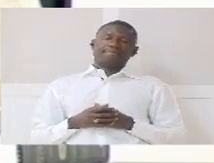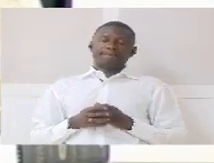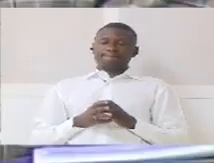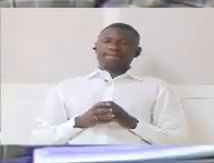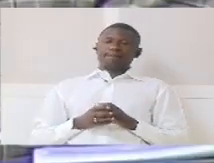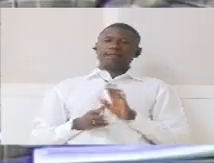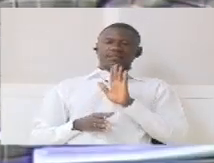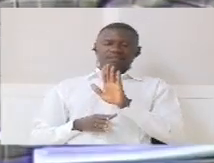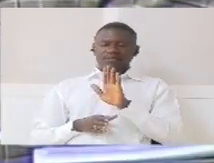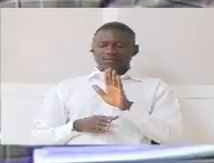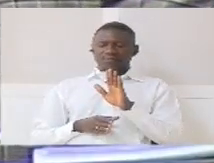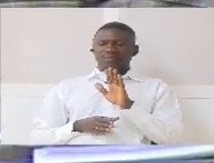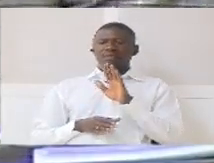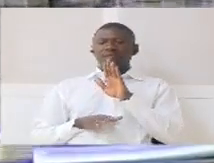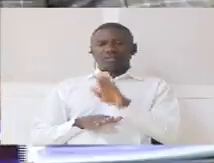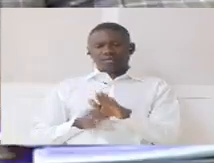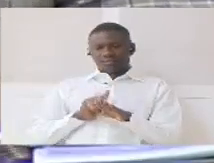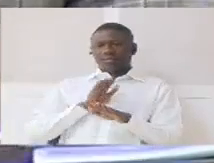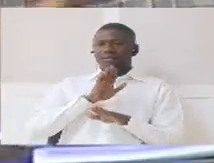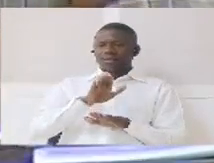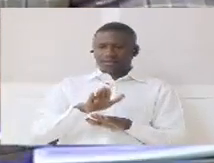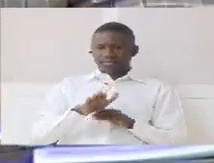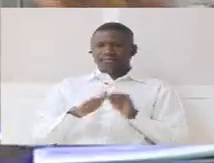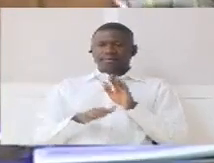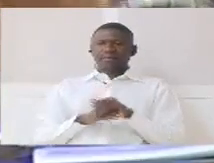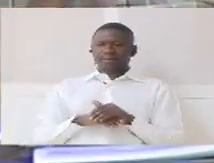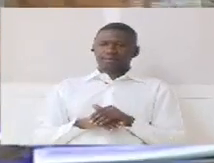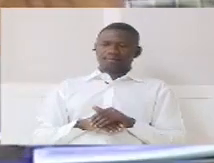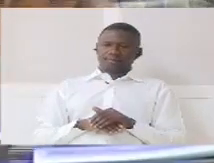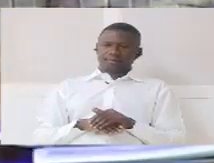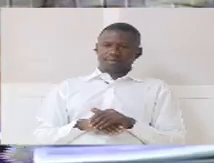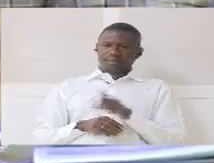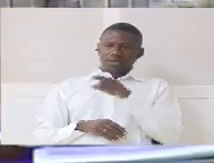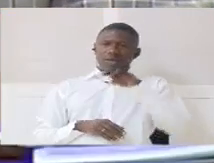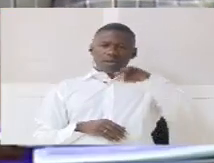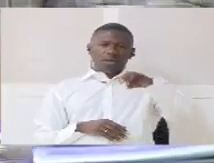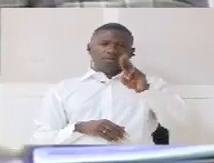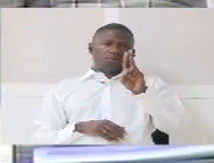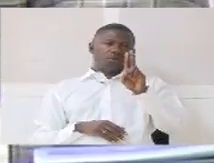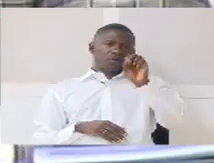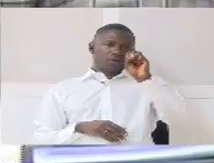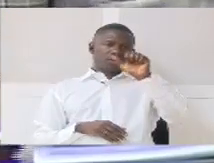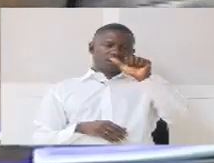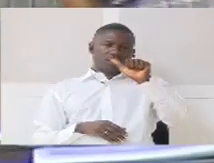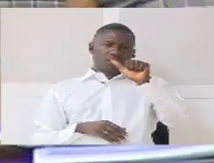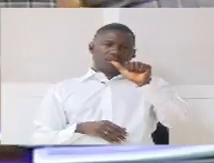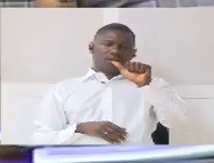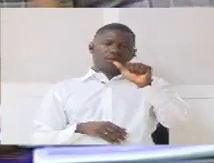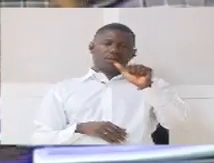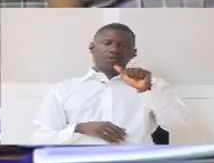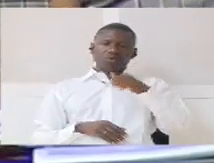Nata Simfa and in Simfa. Musa was already granted pardon and he left the